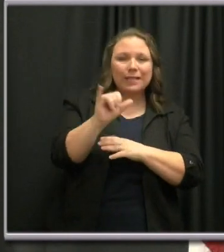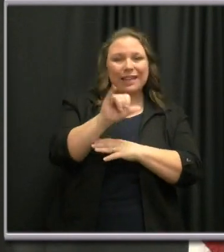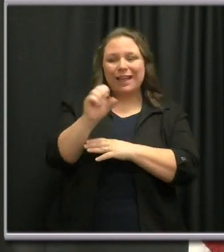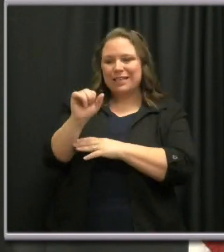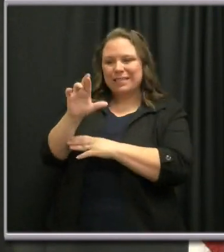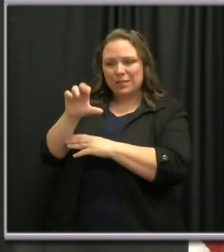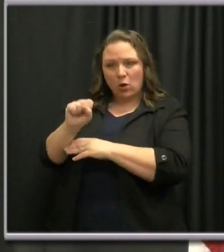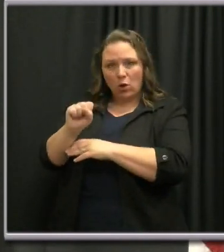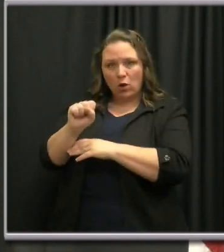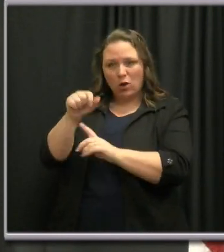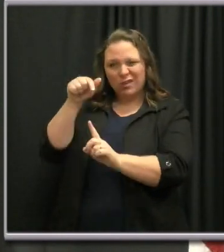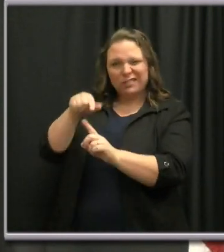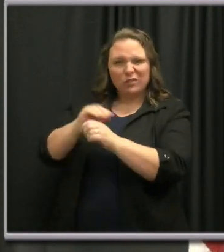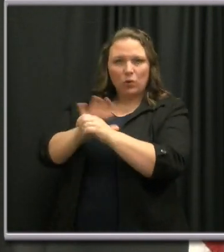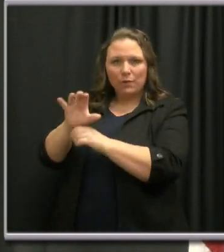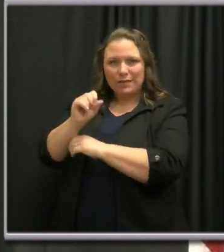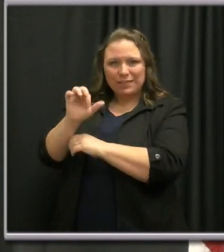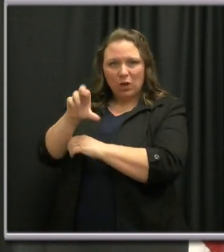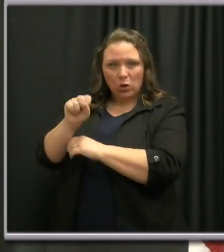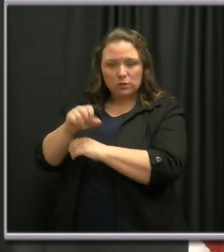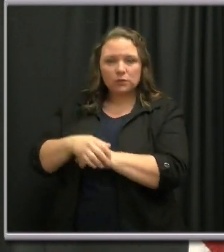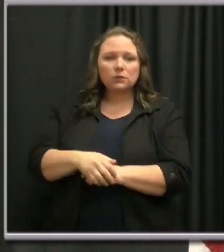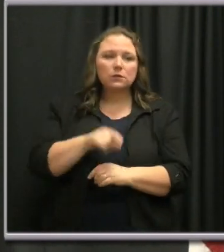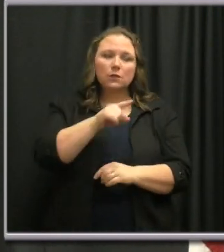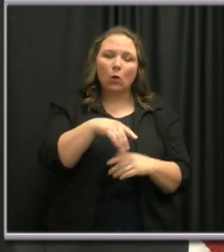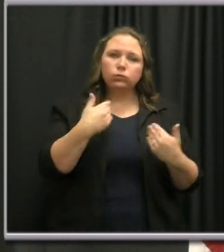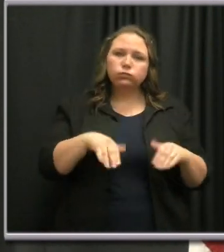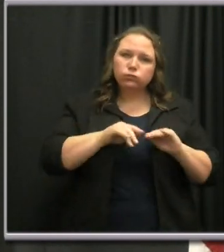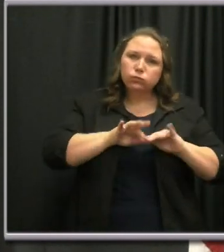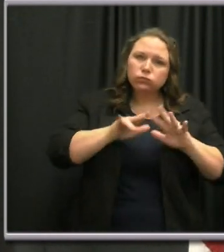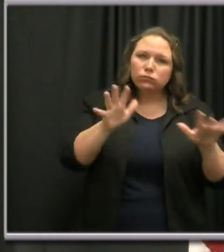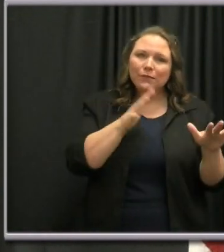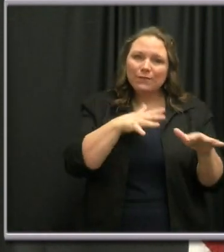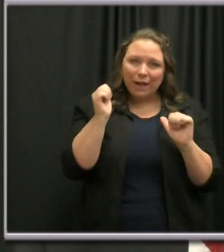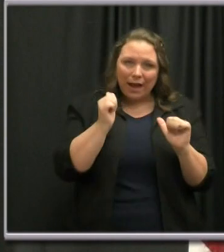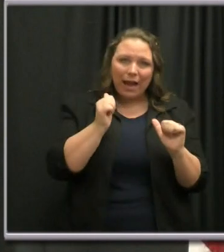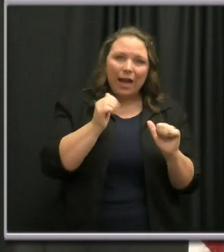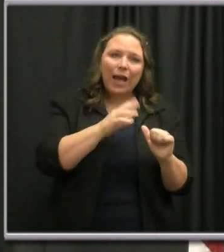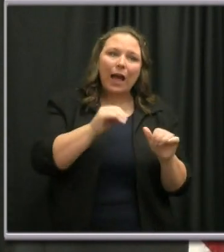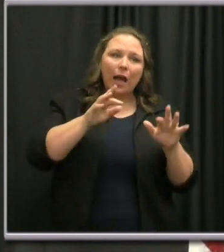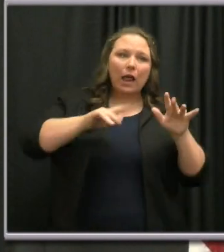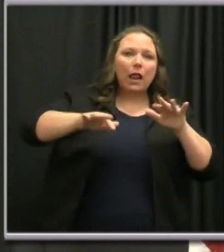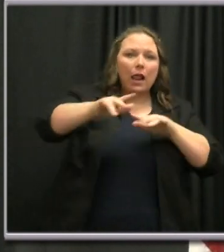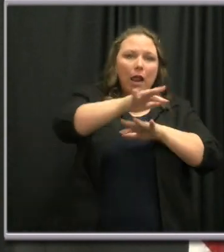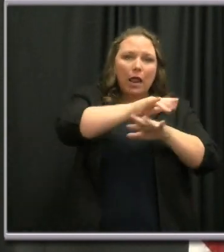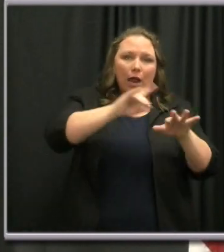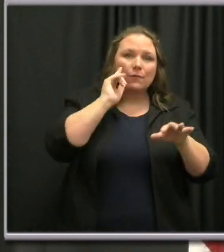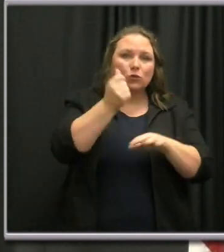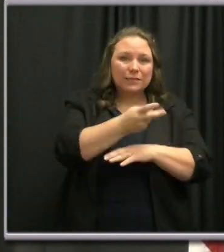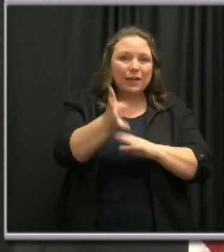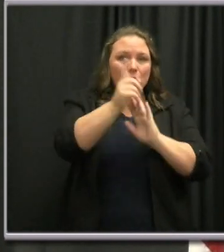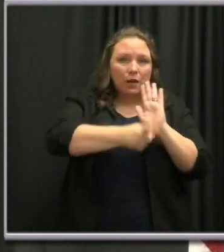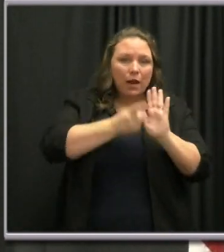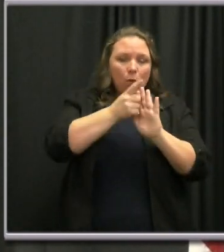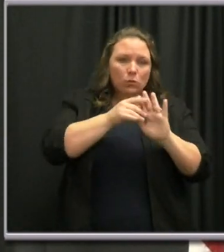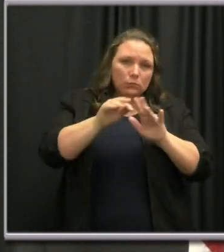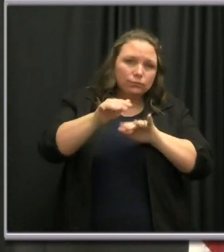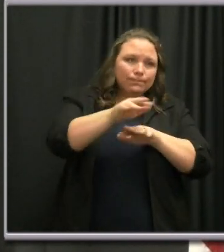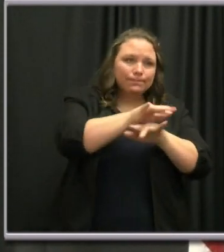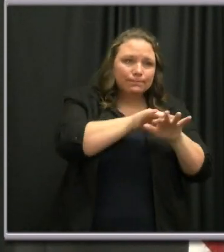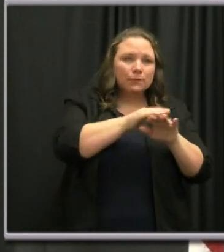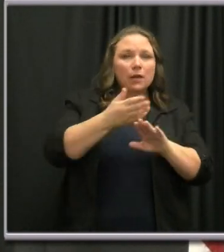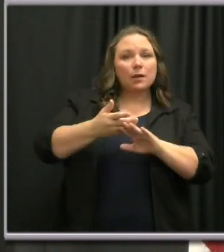the one that causes COVID-19, is highly contagious, and measles can remain in the air for several hours. Prior